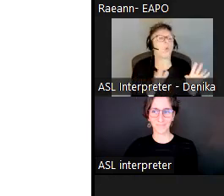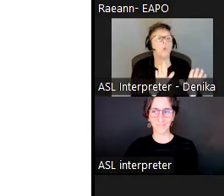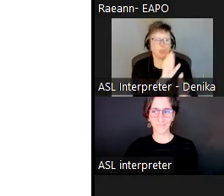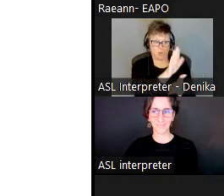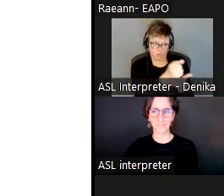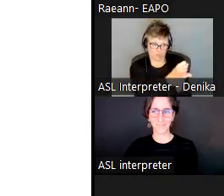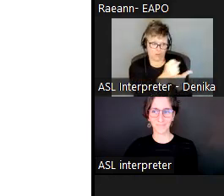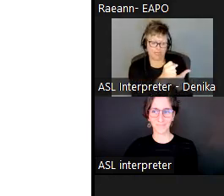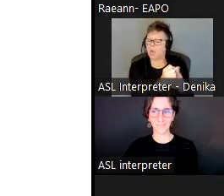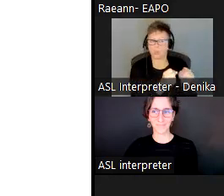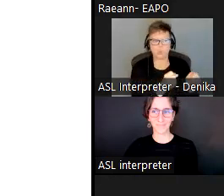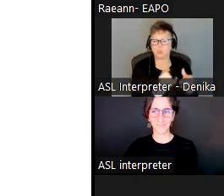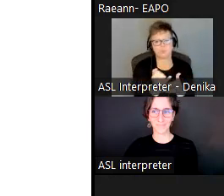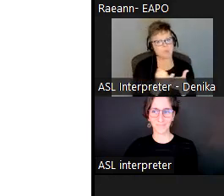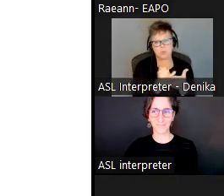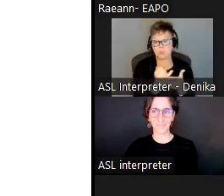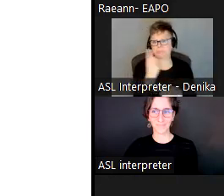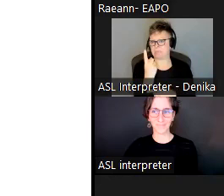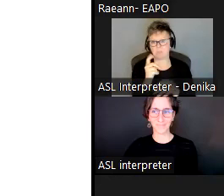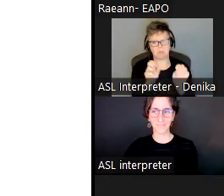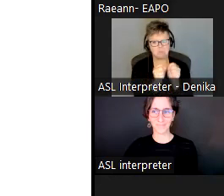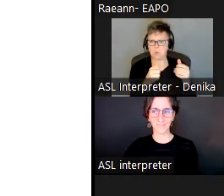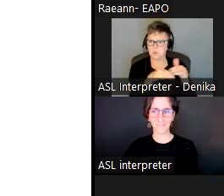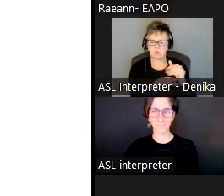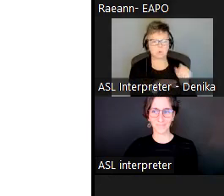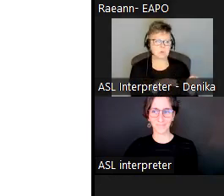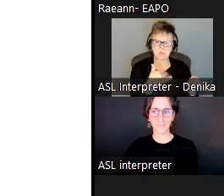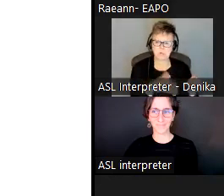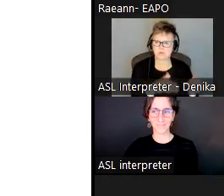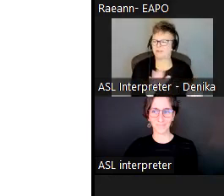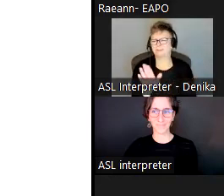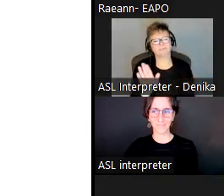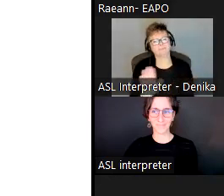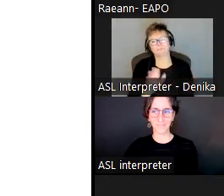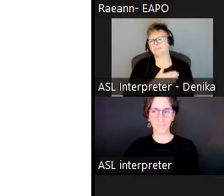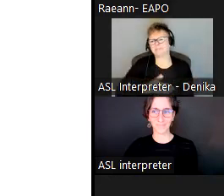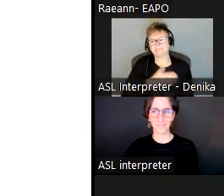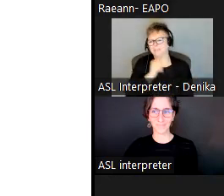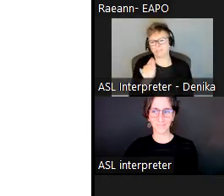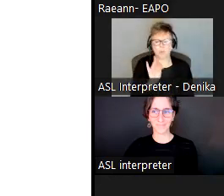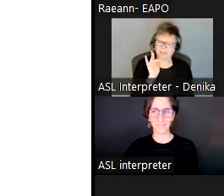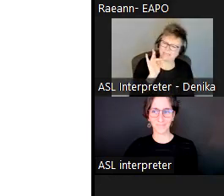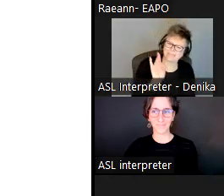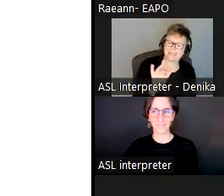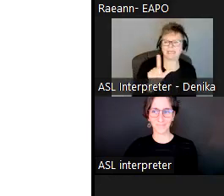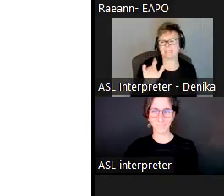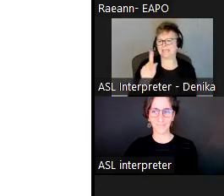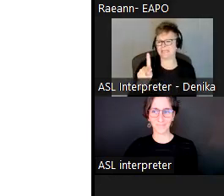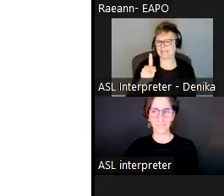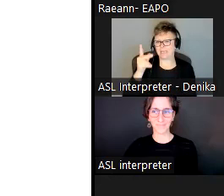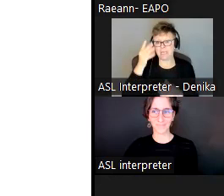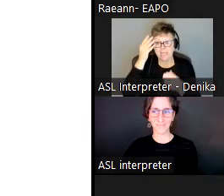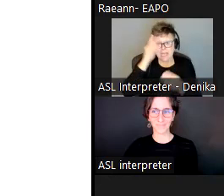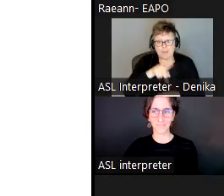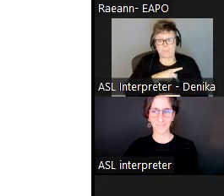been compromised. So that being said, never click on a link and provide any personal